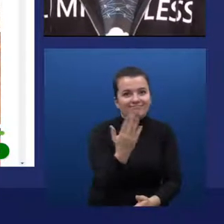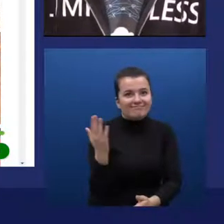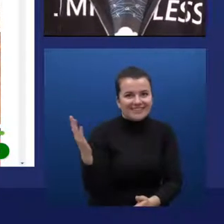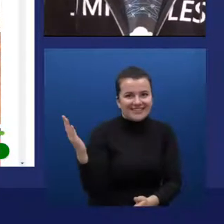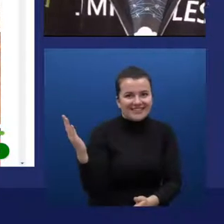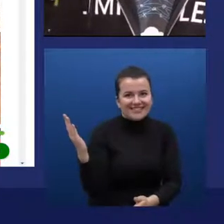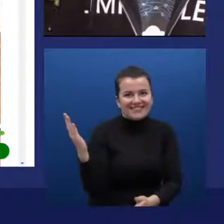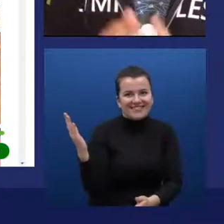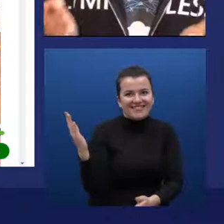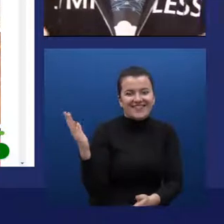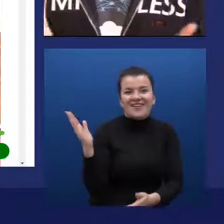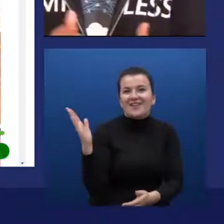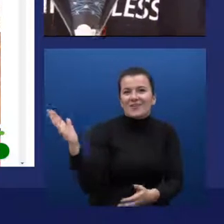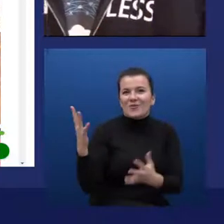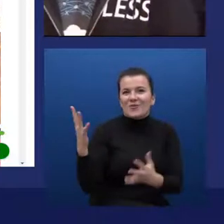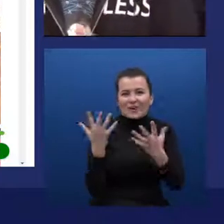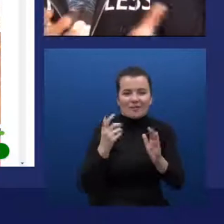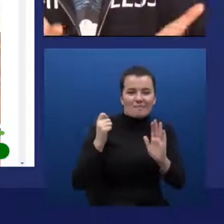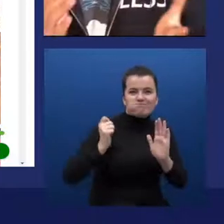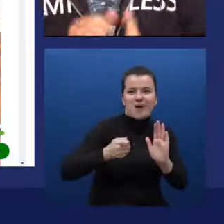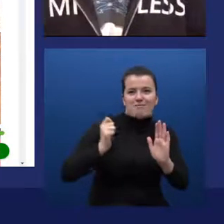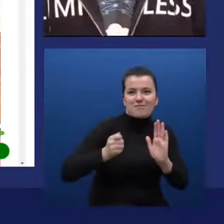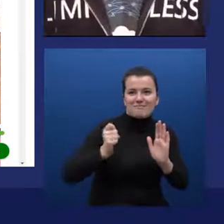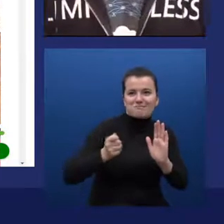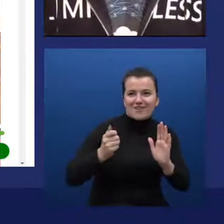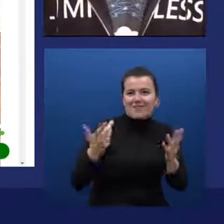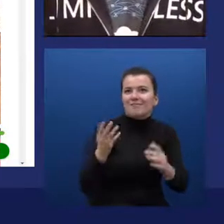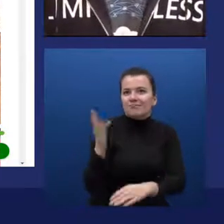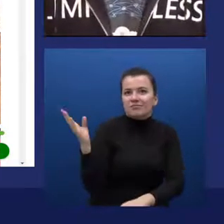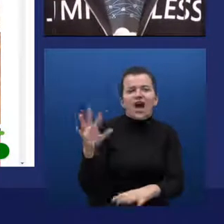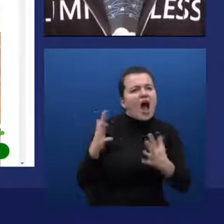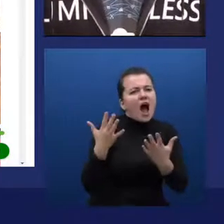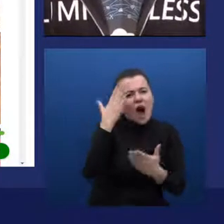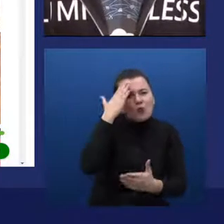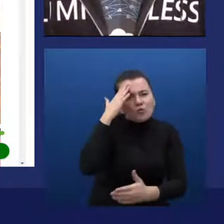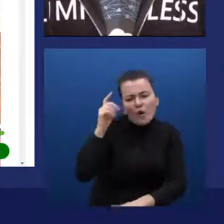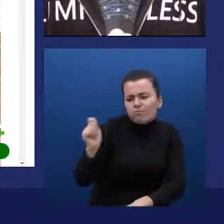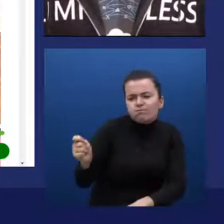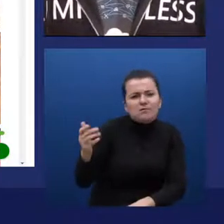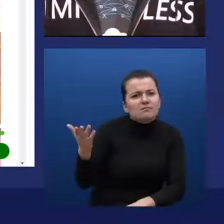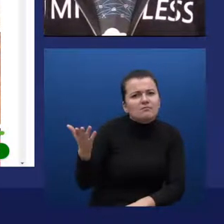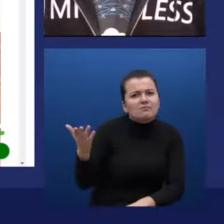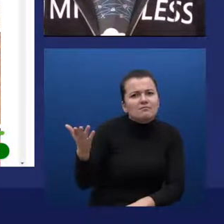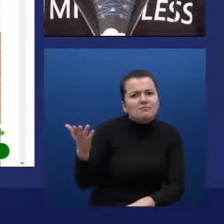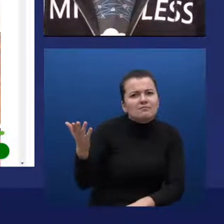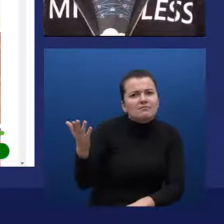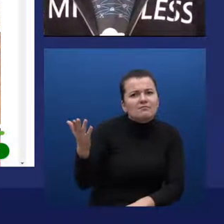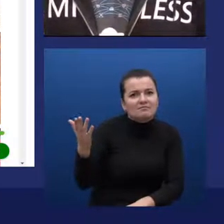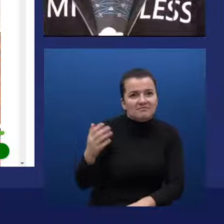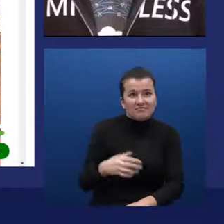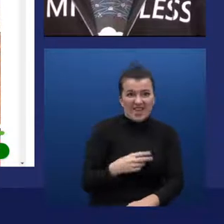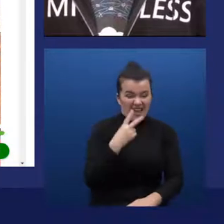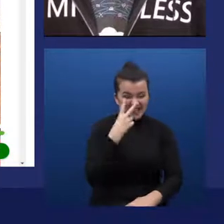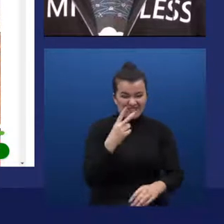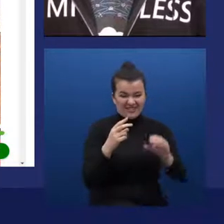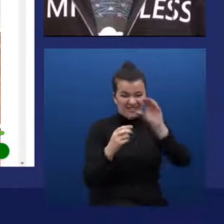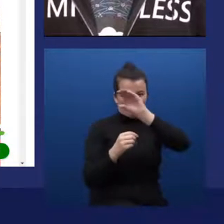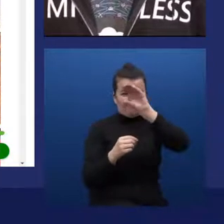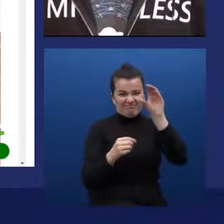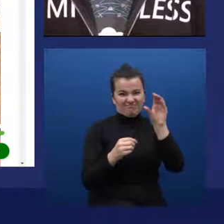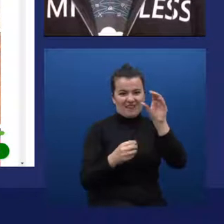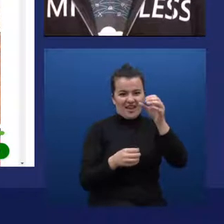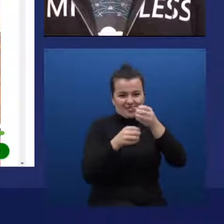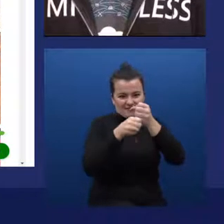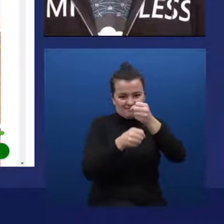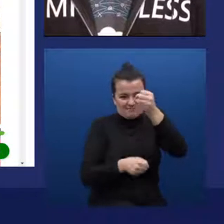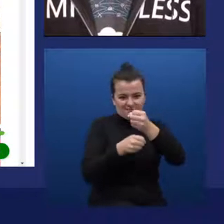of hammers. We're looking at a bunch of hammers, right? And how do you know it's a hammer? It's usually the shape of the head, and then there's a wooden handle